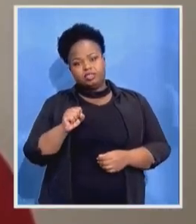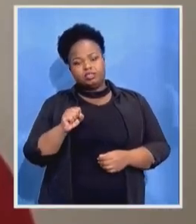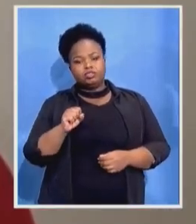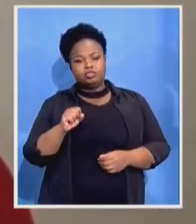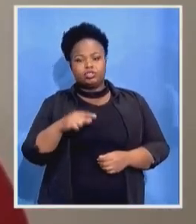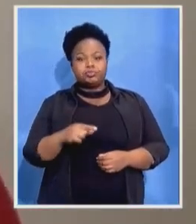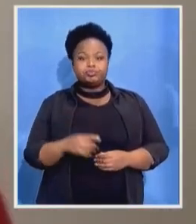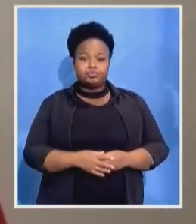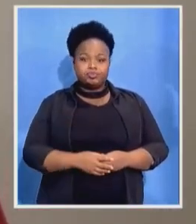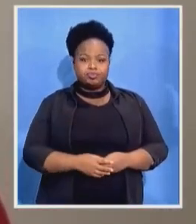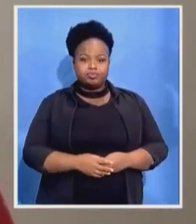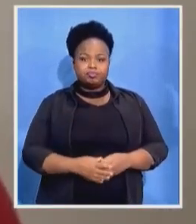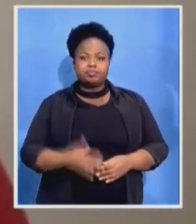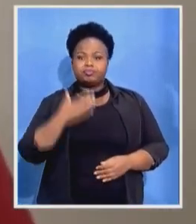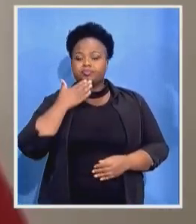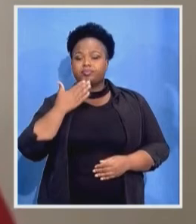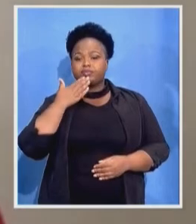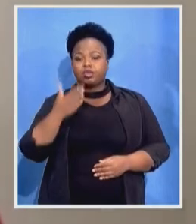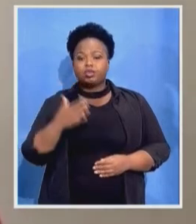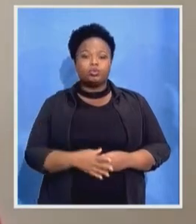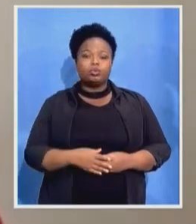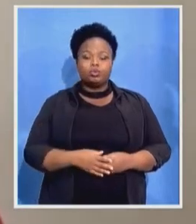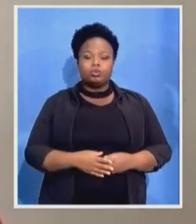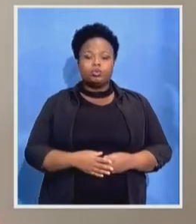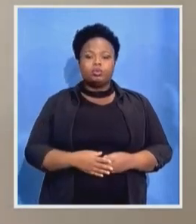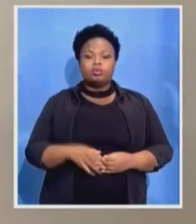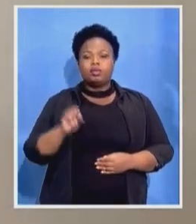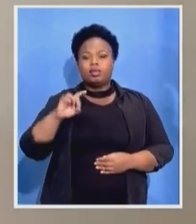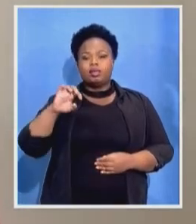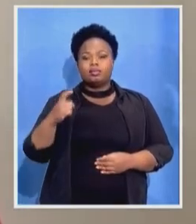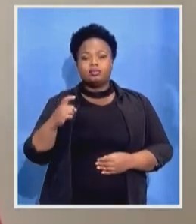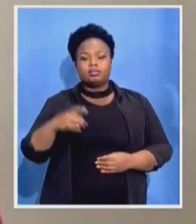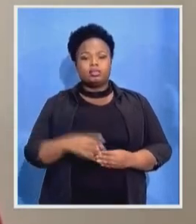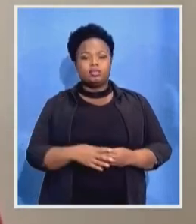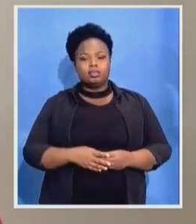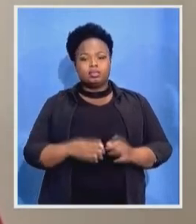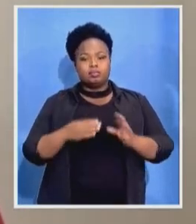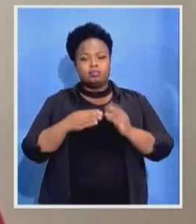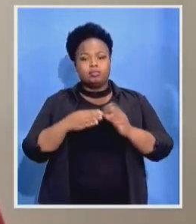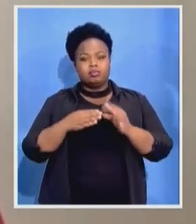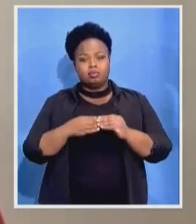party, and members of the media who have joined us, let me welcome you.